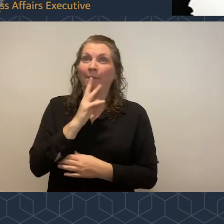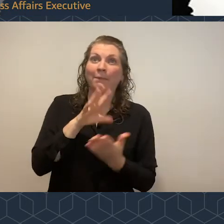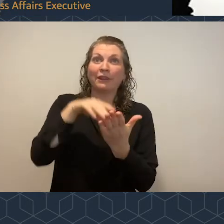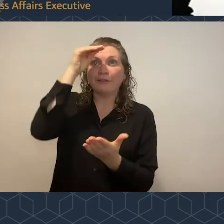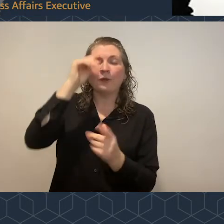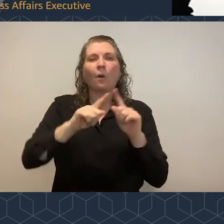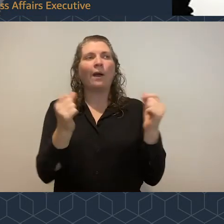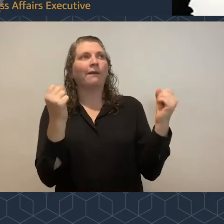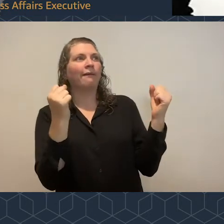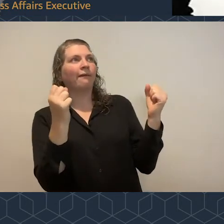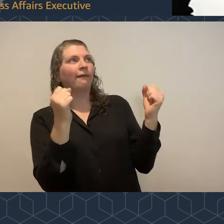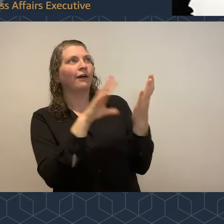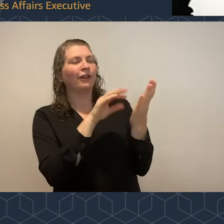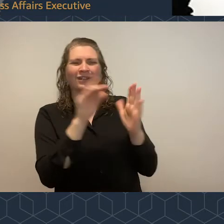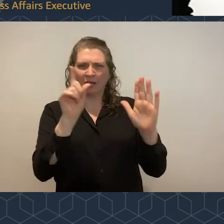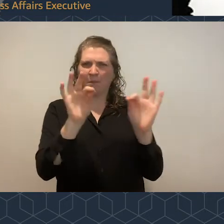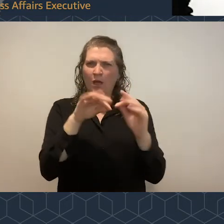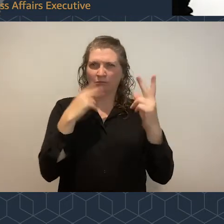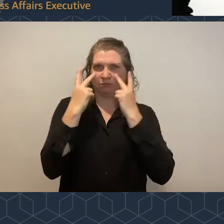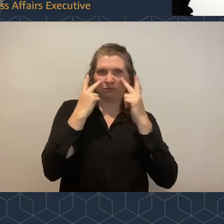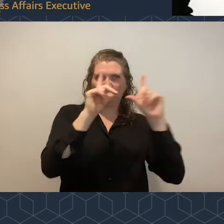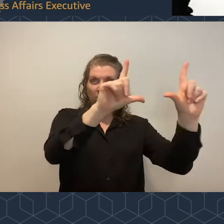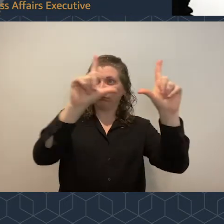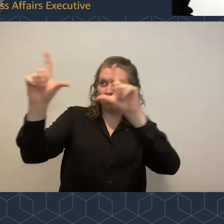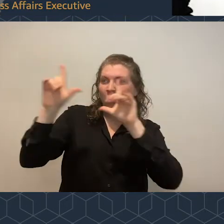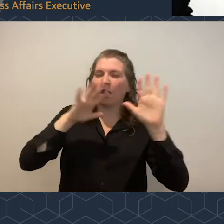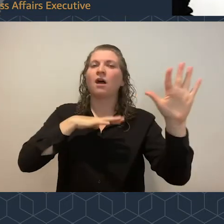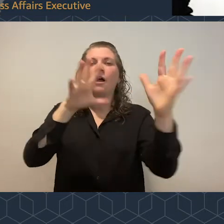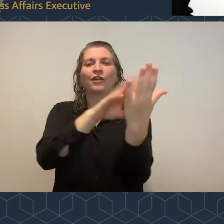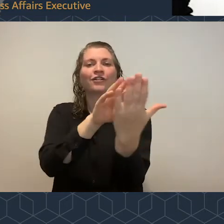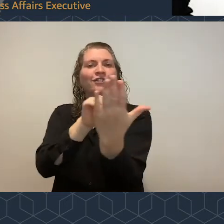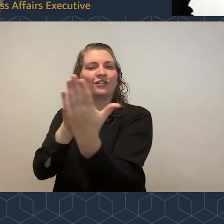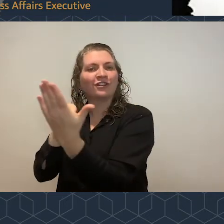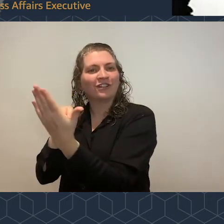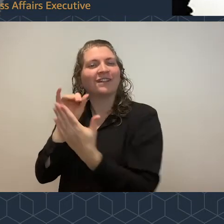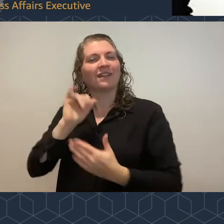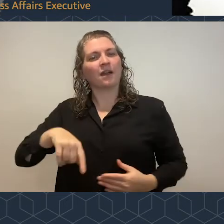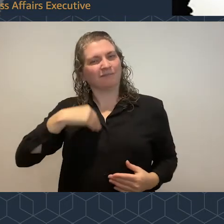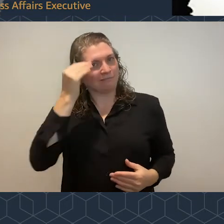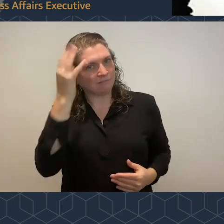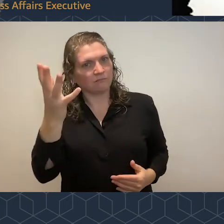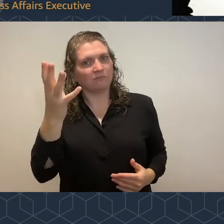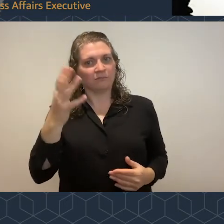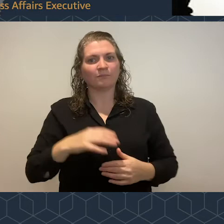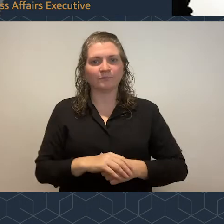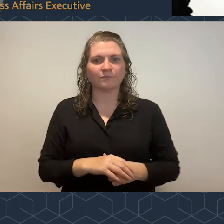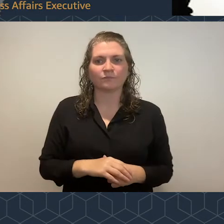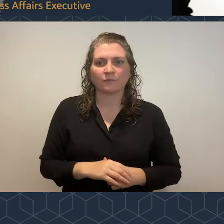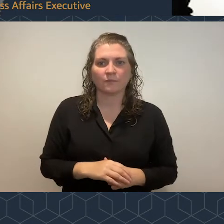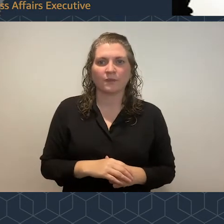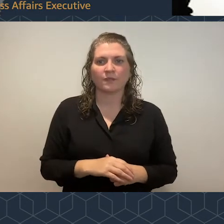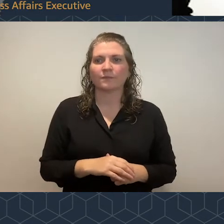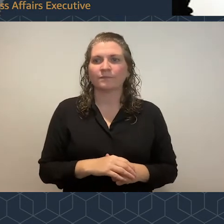spreadsheet, vertically the STAR, horizontally my sentences, my stories, my authentic stories that I wanted to showcase to the